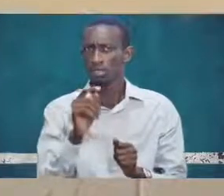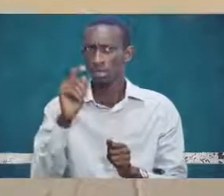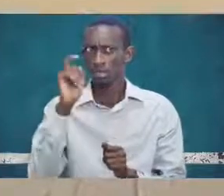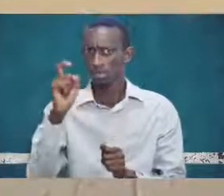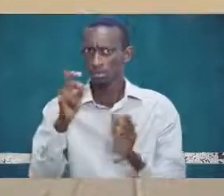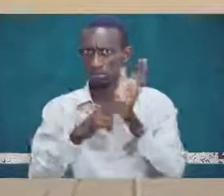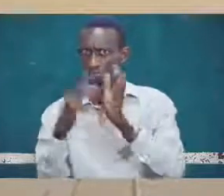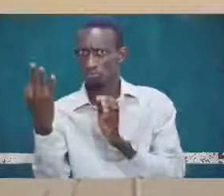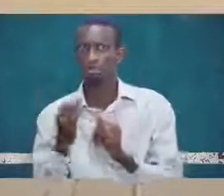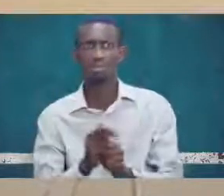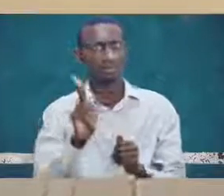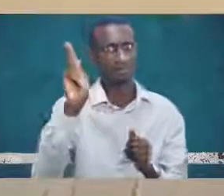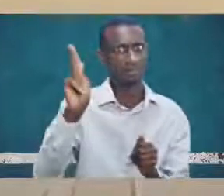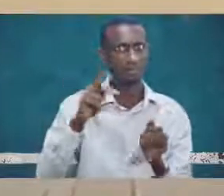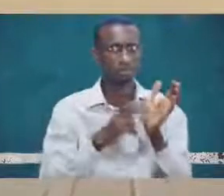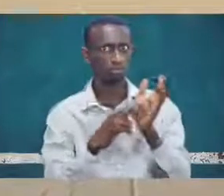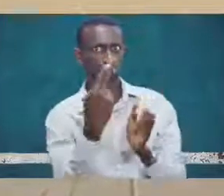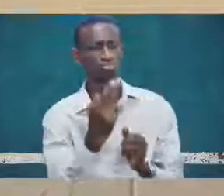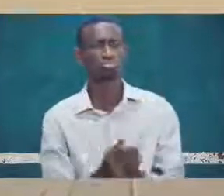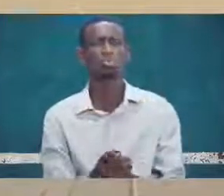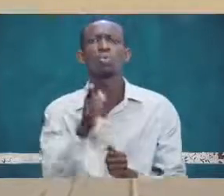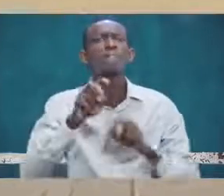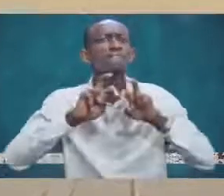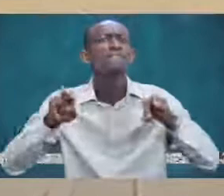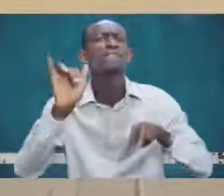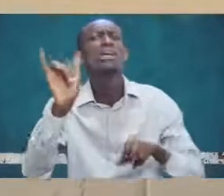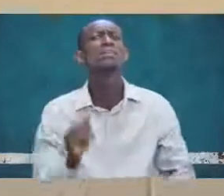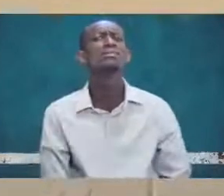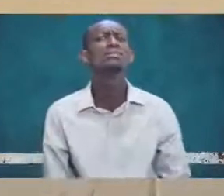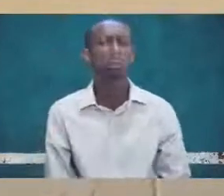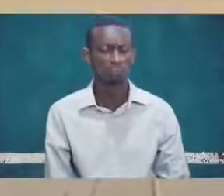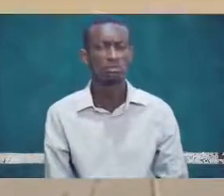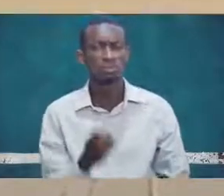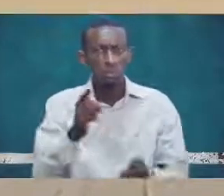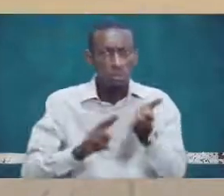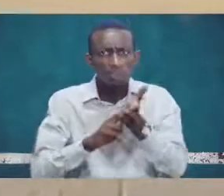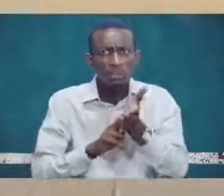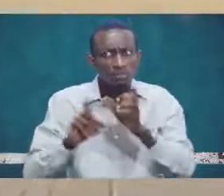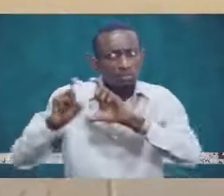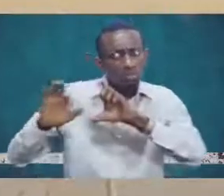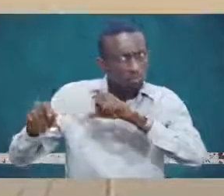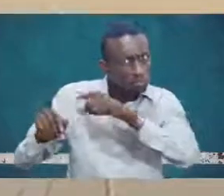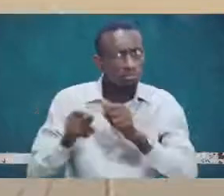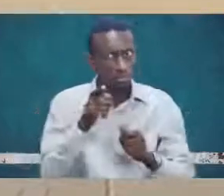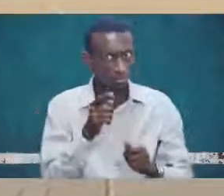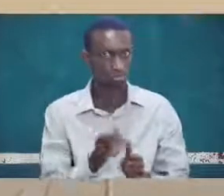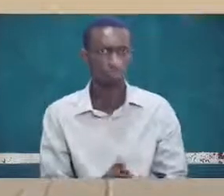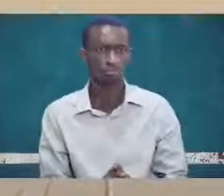find y. Basing on the formulas, we have it over there. When you look at the solution,